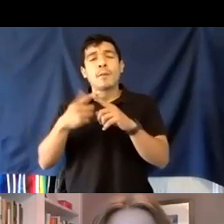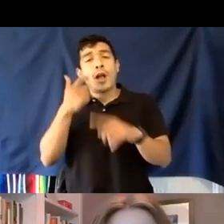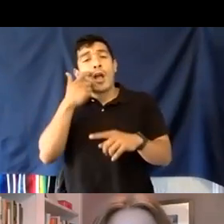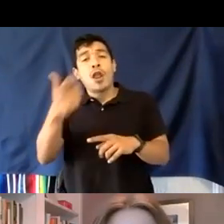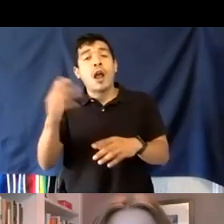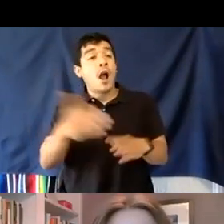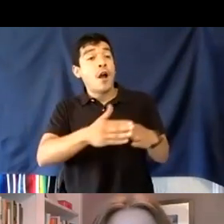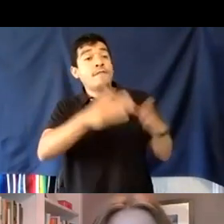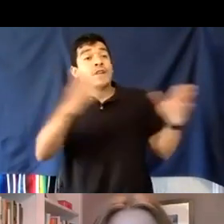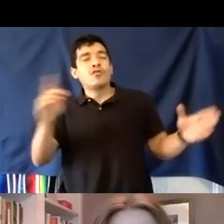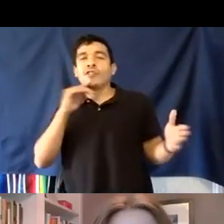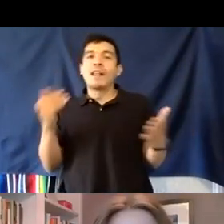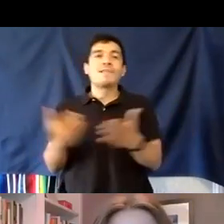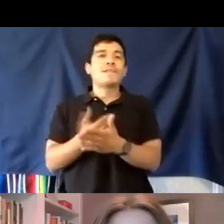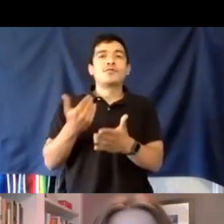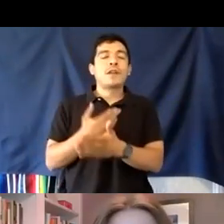me.